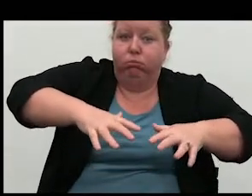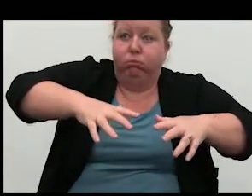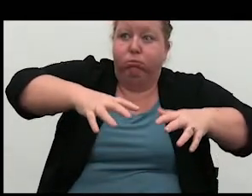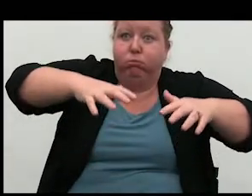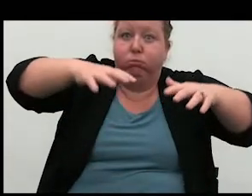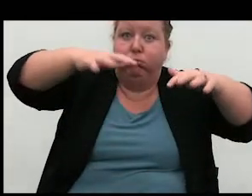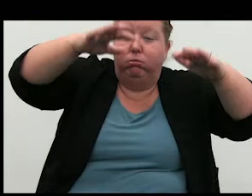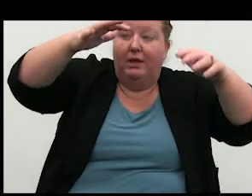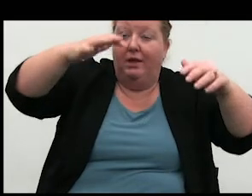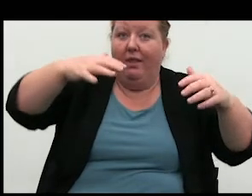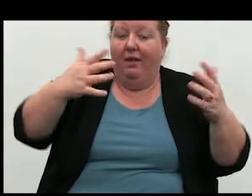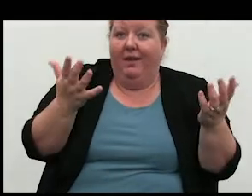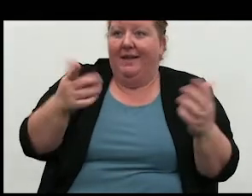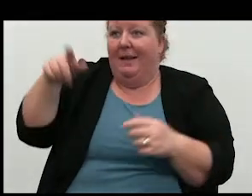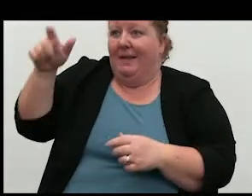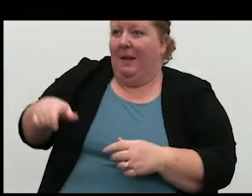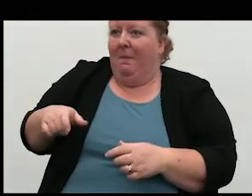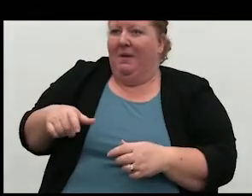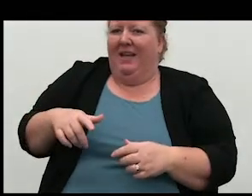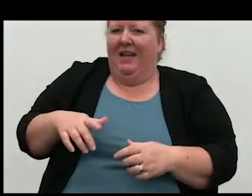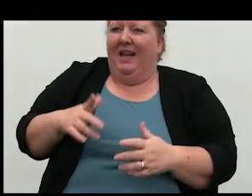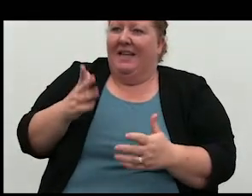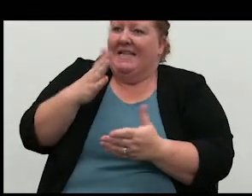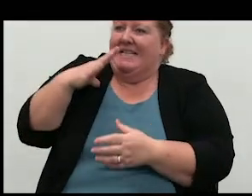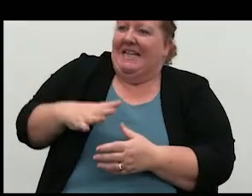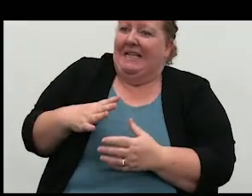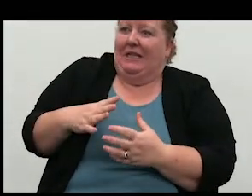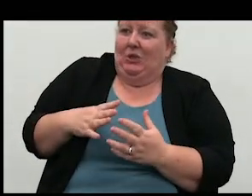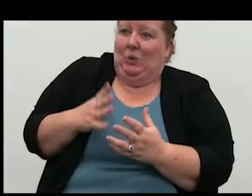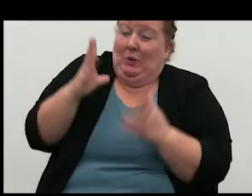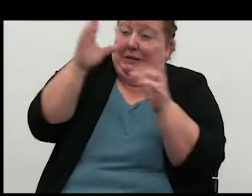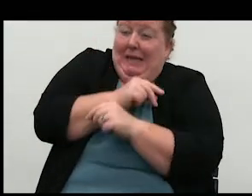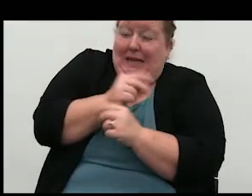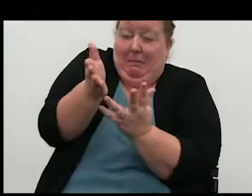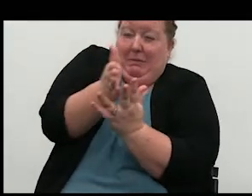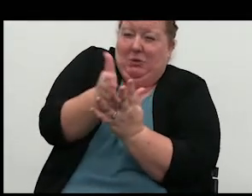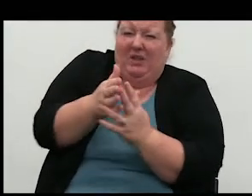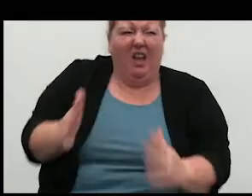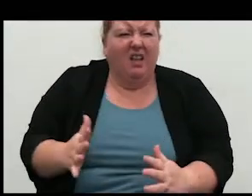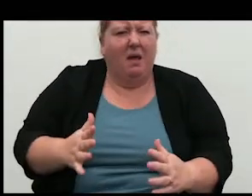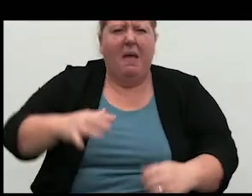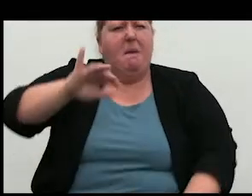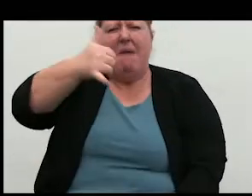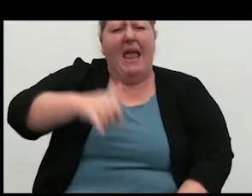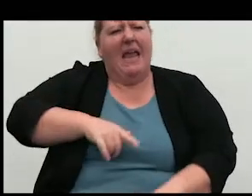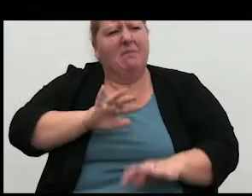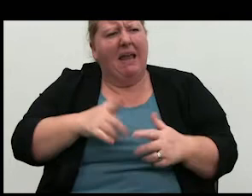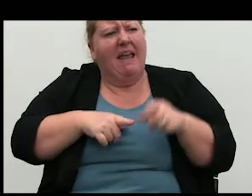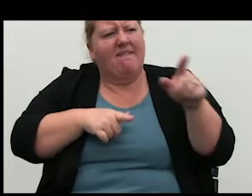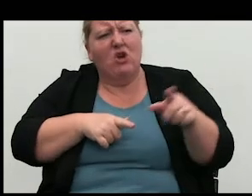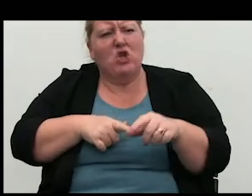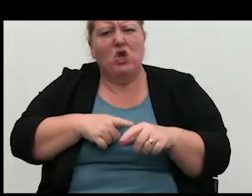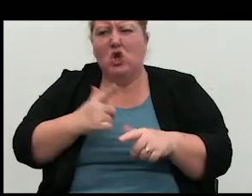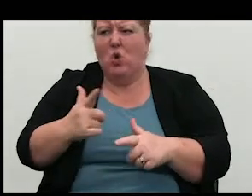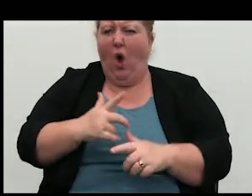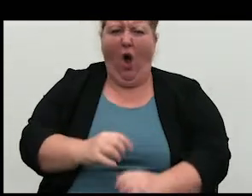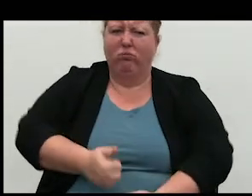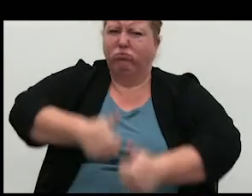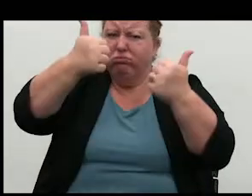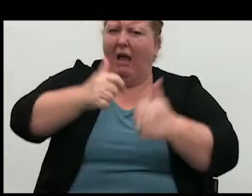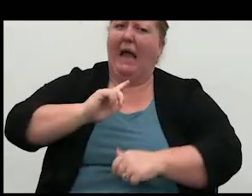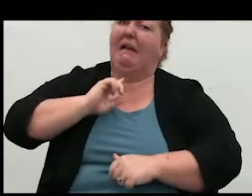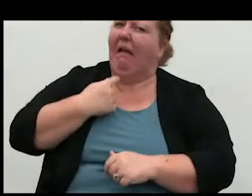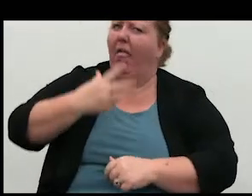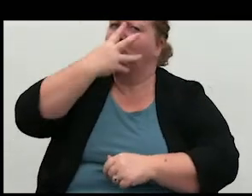and higher until somebody had to sleep in the middle of the piles went, well, perhaps if you hunters are so brilliant at